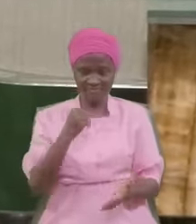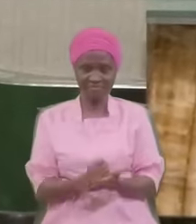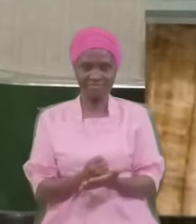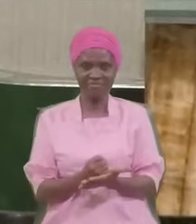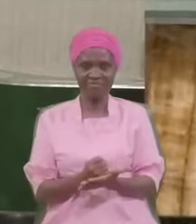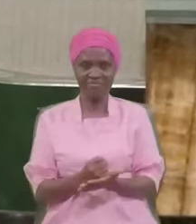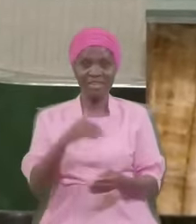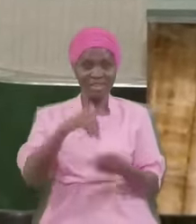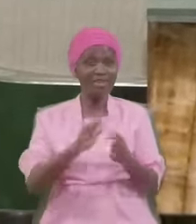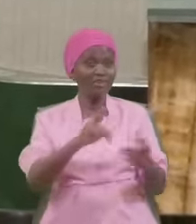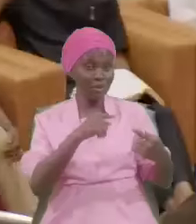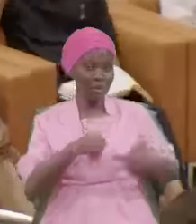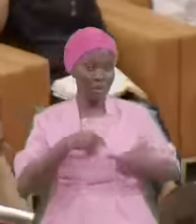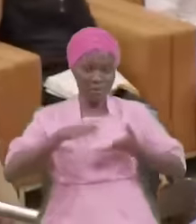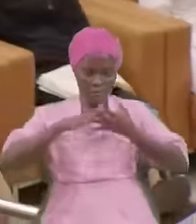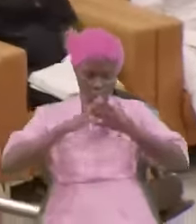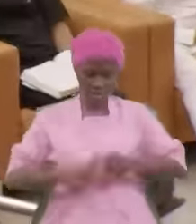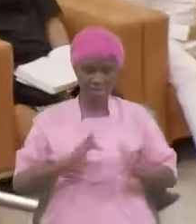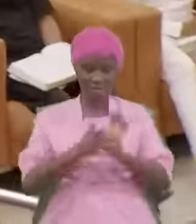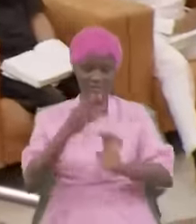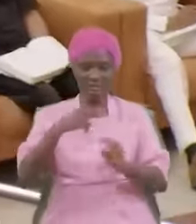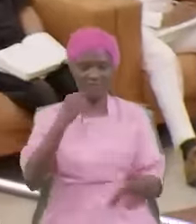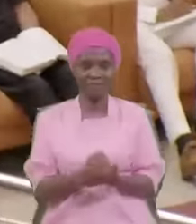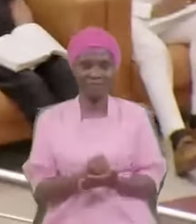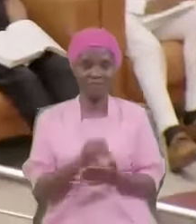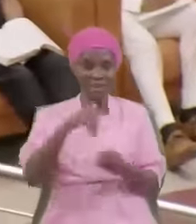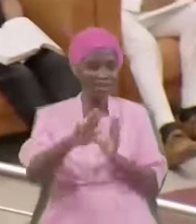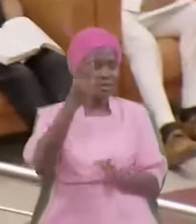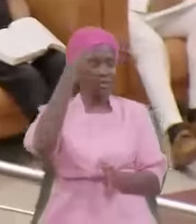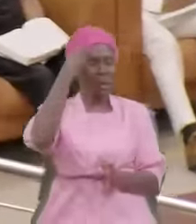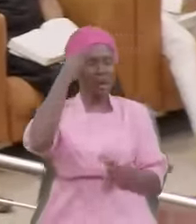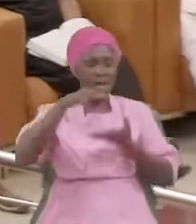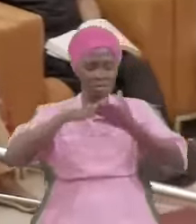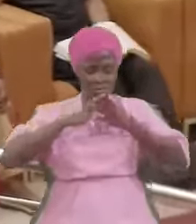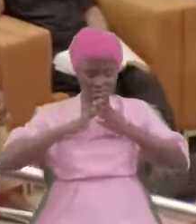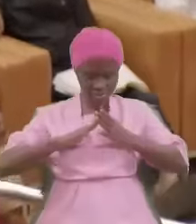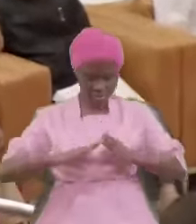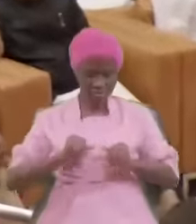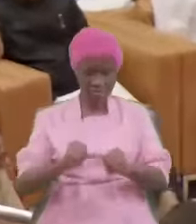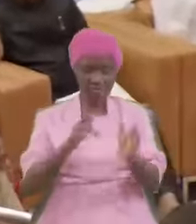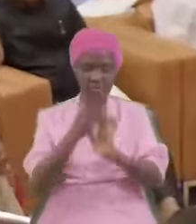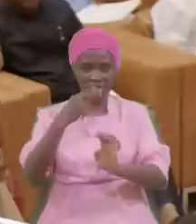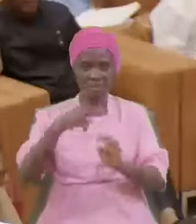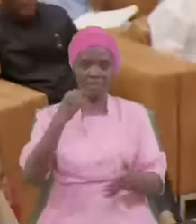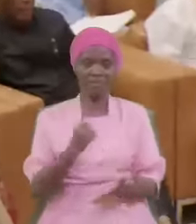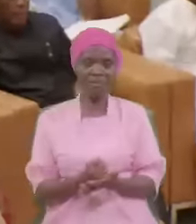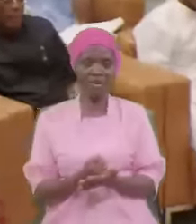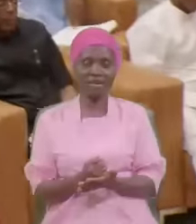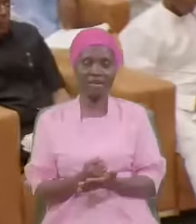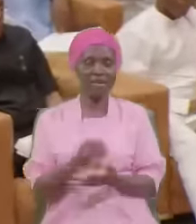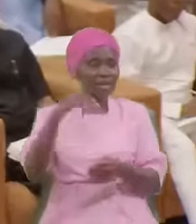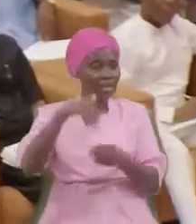heart, peace be still. Your mind, peace be still. In